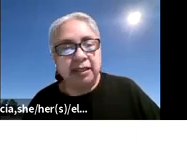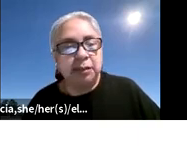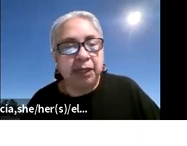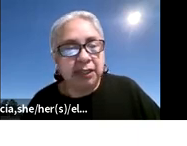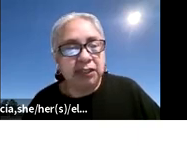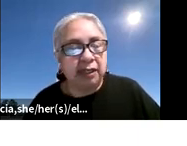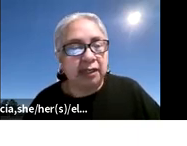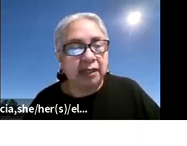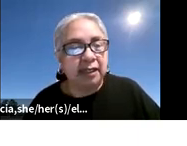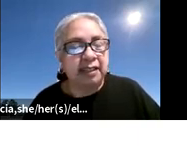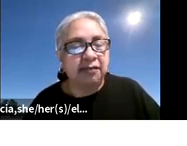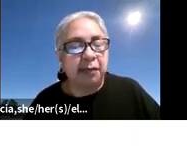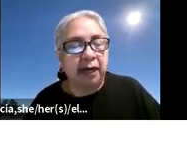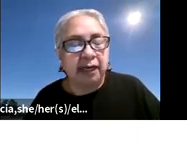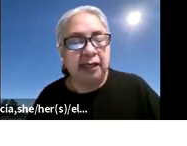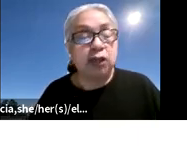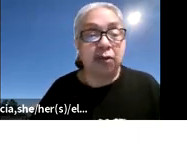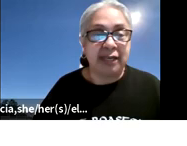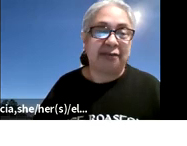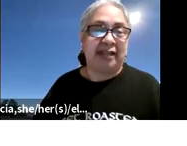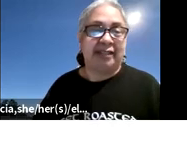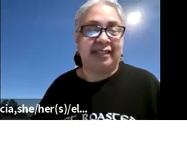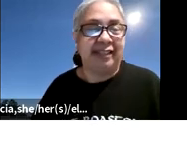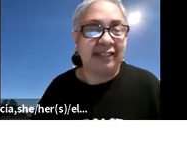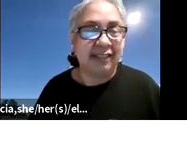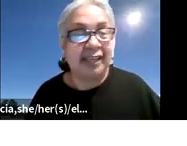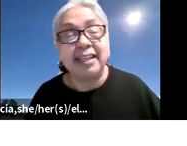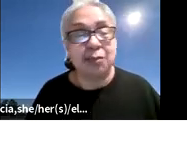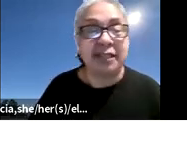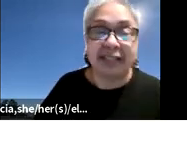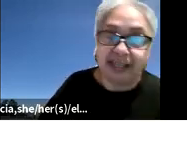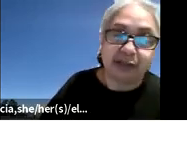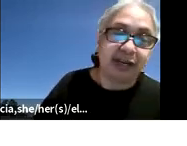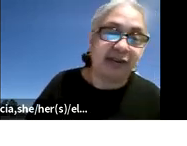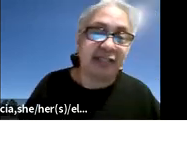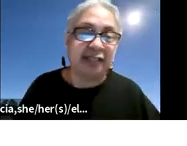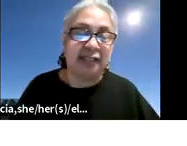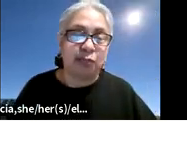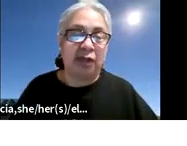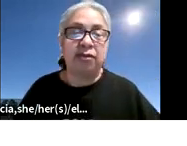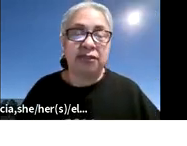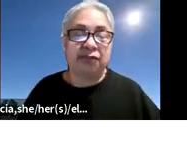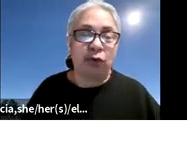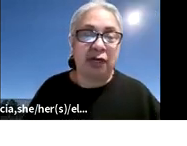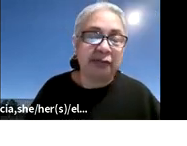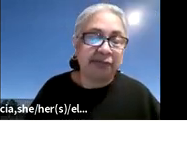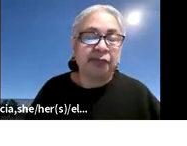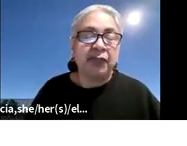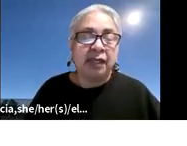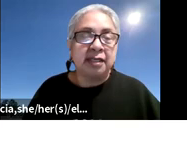And this picture is of my great-grandson, and he's my second great-grandson. His brother is